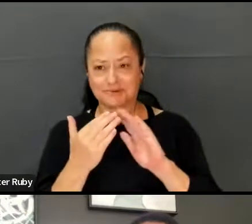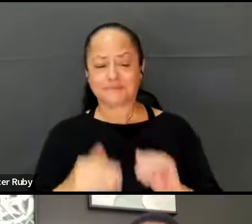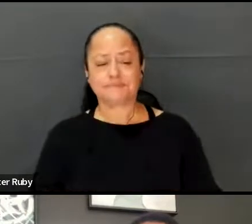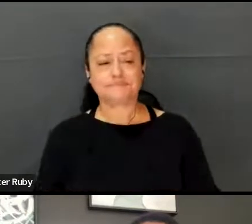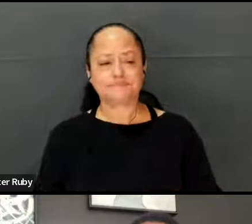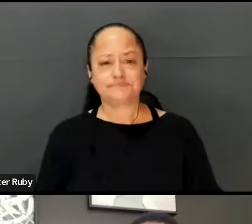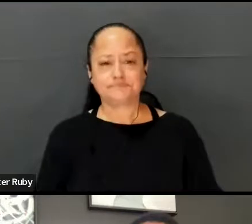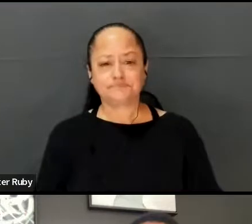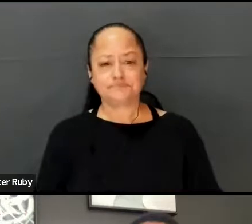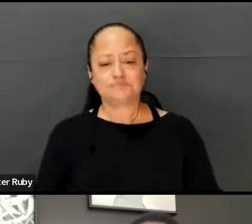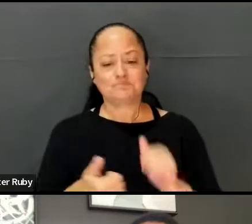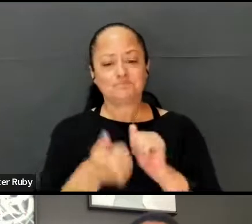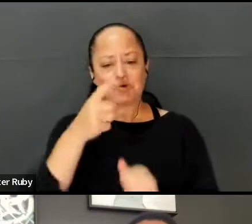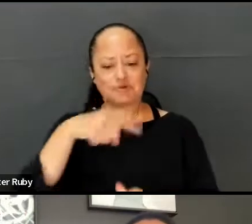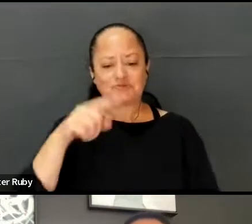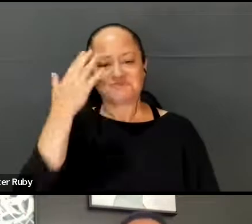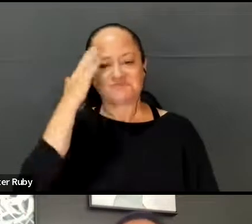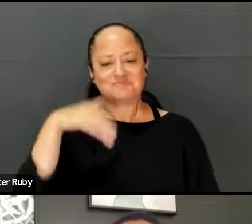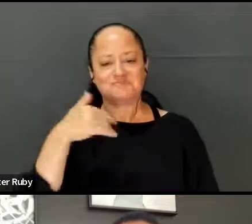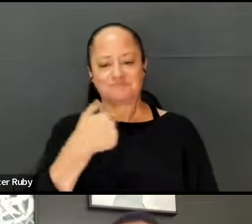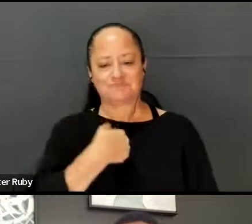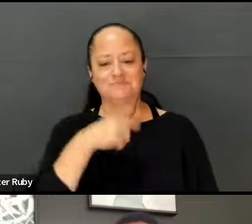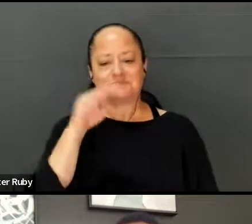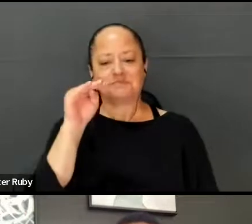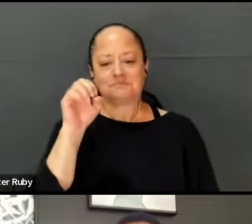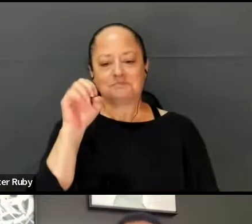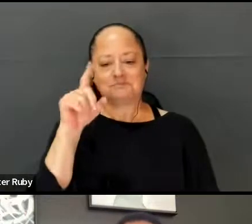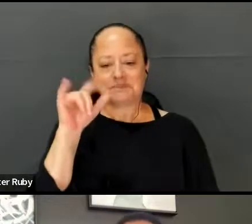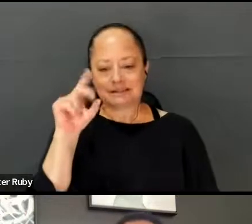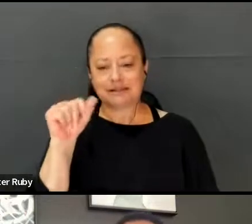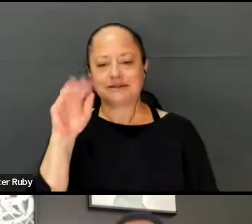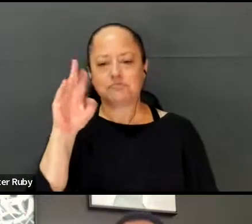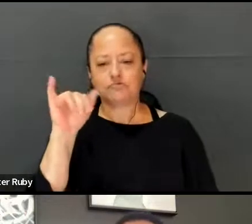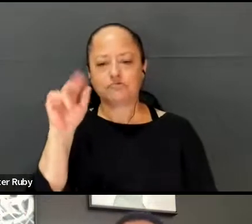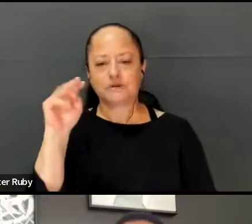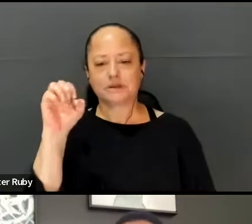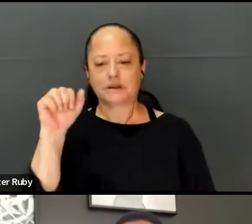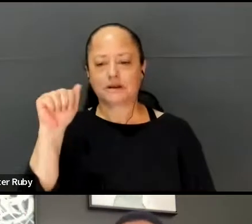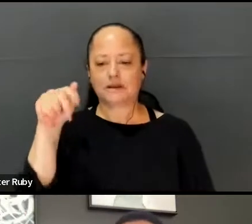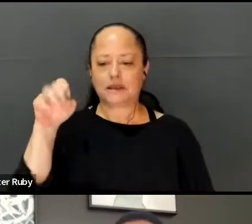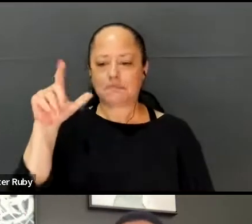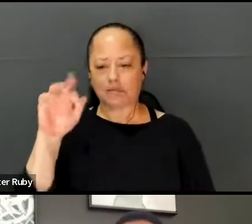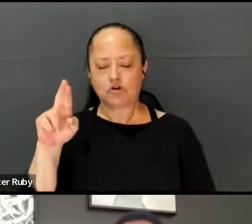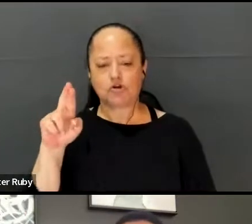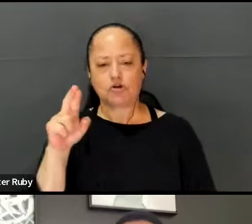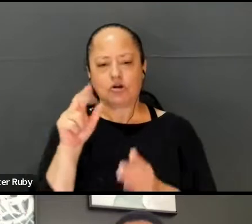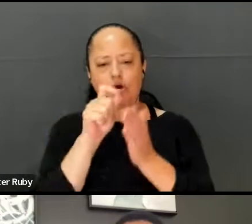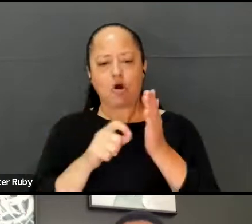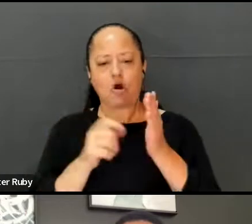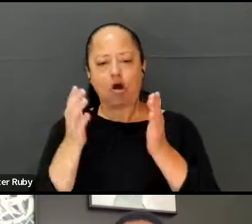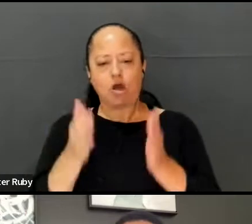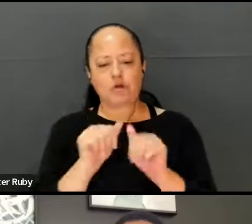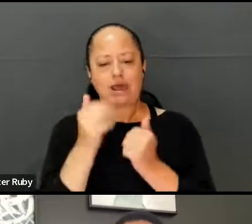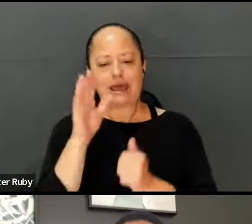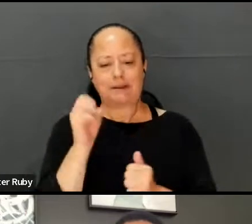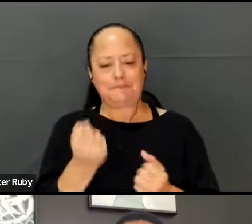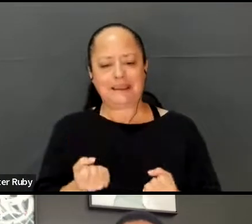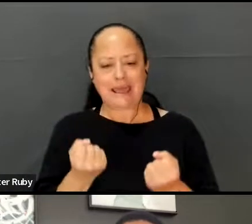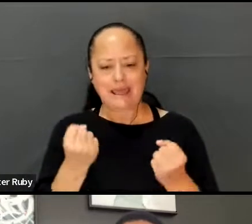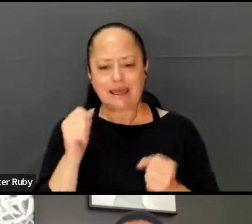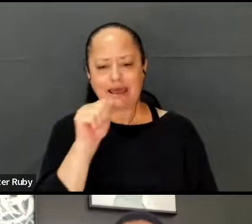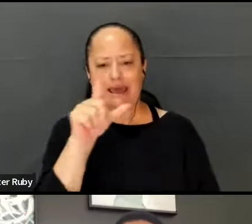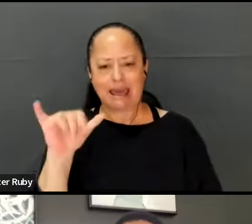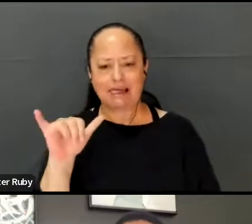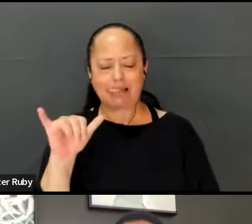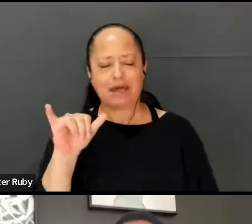And so most of you know, I'm Melinda Brianna Epler, the host, author of How to Be an Ally, and founder and CEO of Change Catalyst,